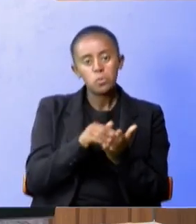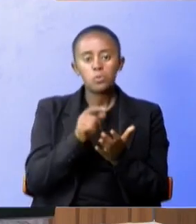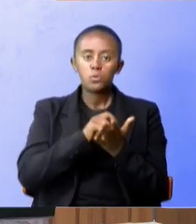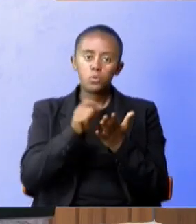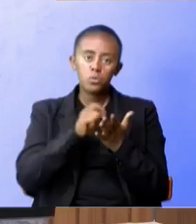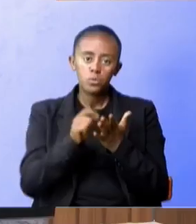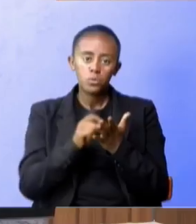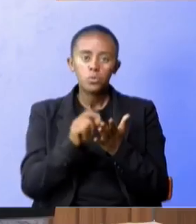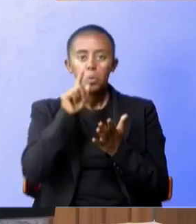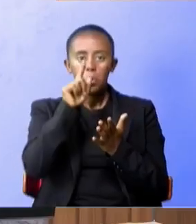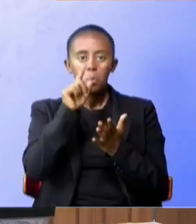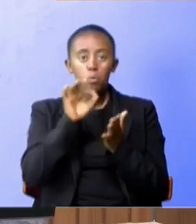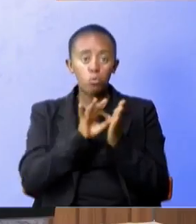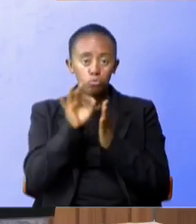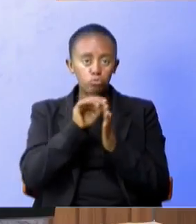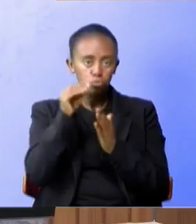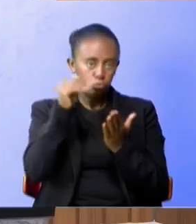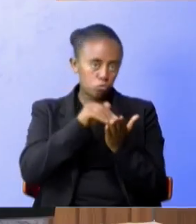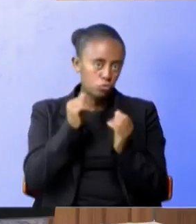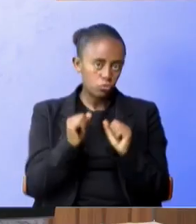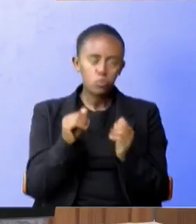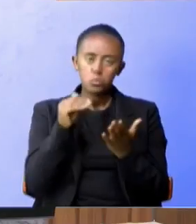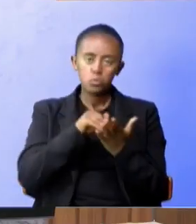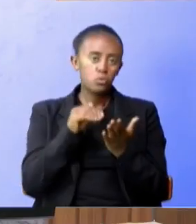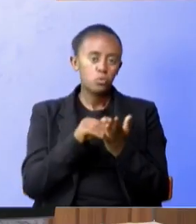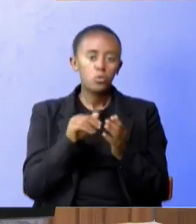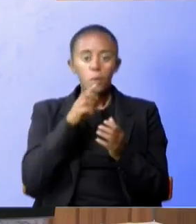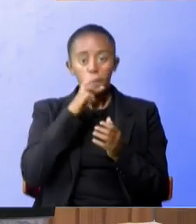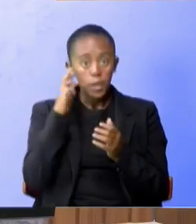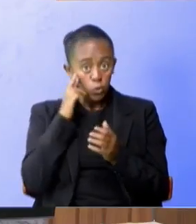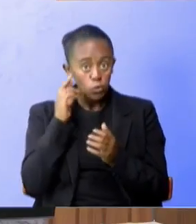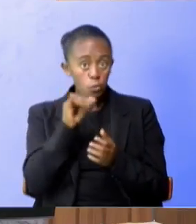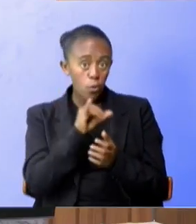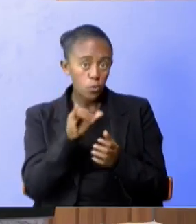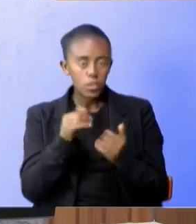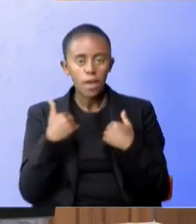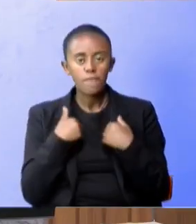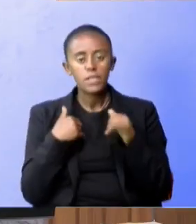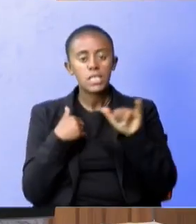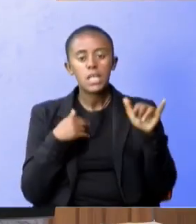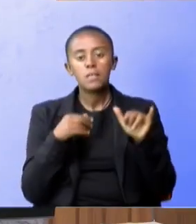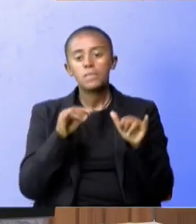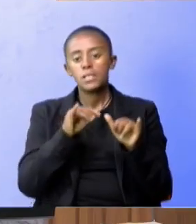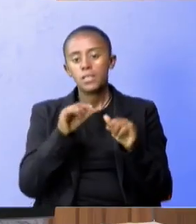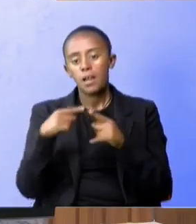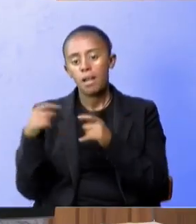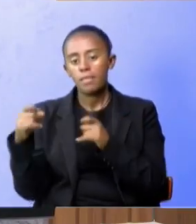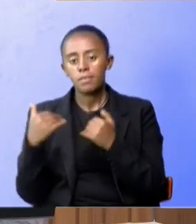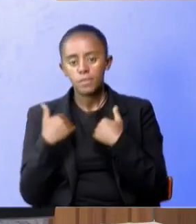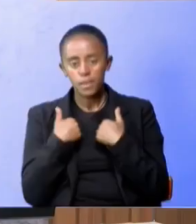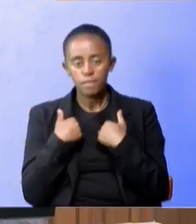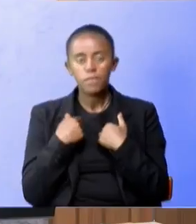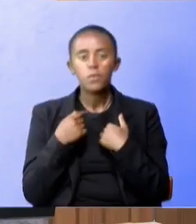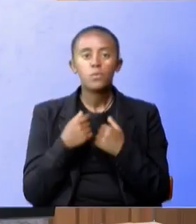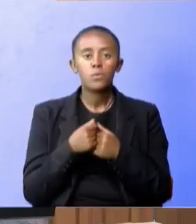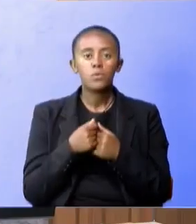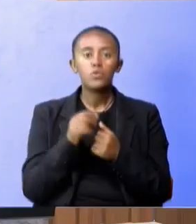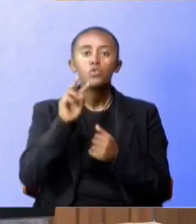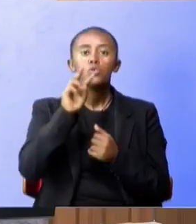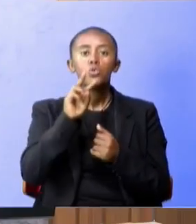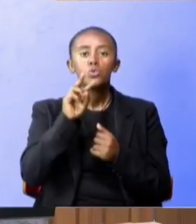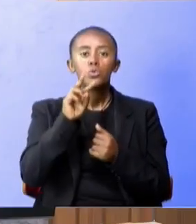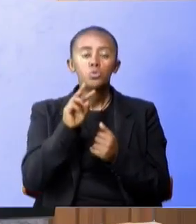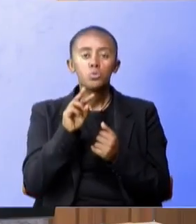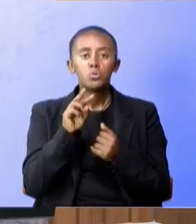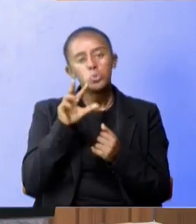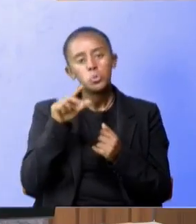the words down there, but they're going to be repeated because they both have synonyms and antonyms. And I will give you 2 to